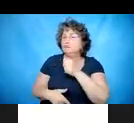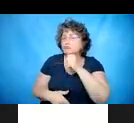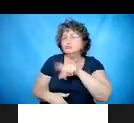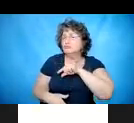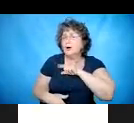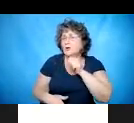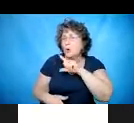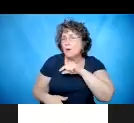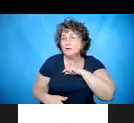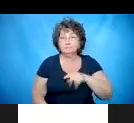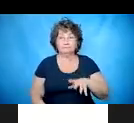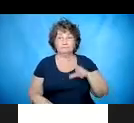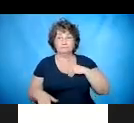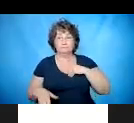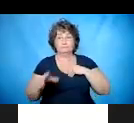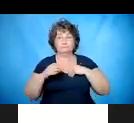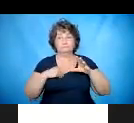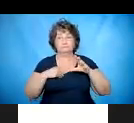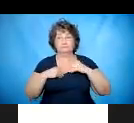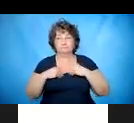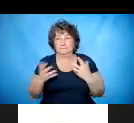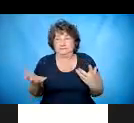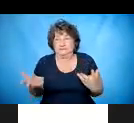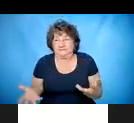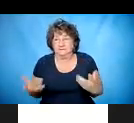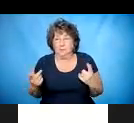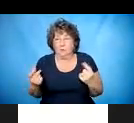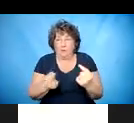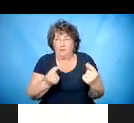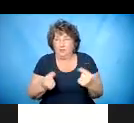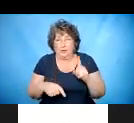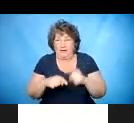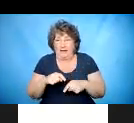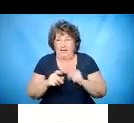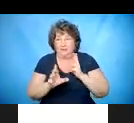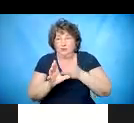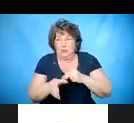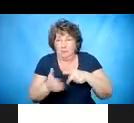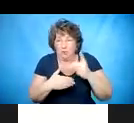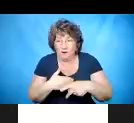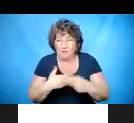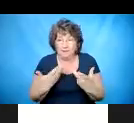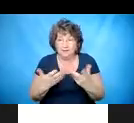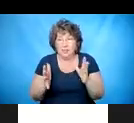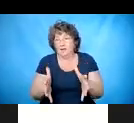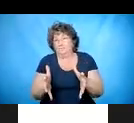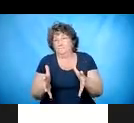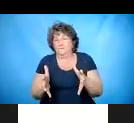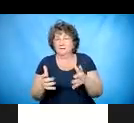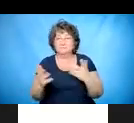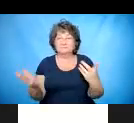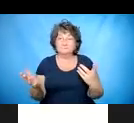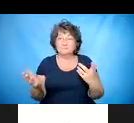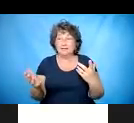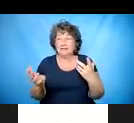programs. And that's how it's left. And that's how it's left. And you don't keep fighting for your kids,